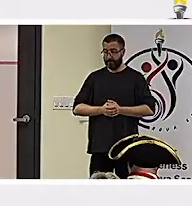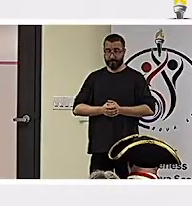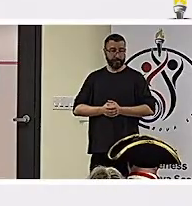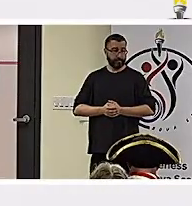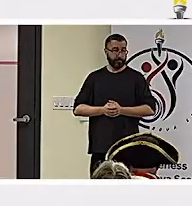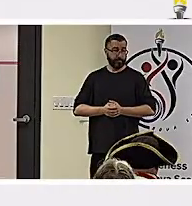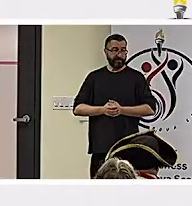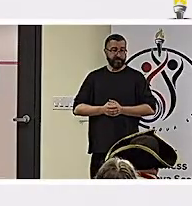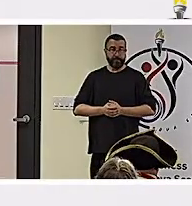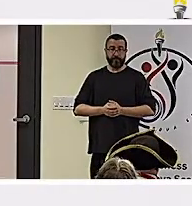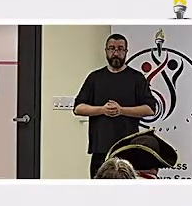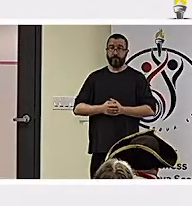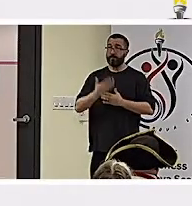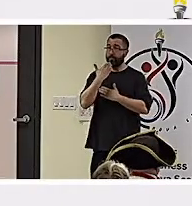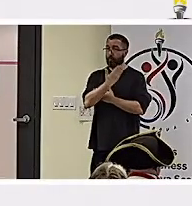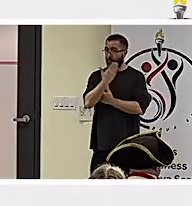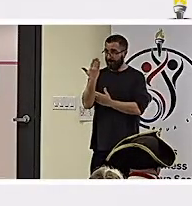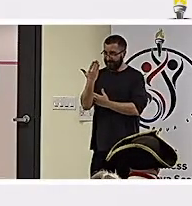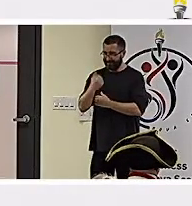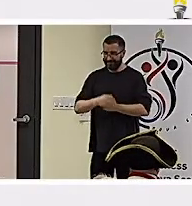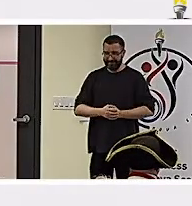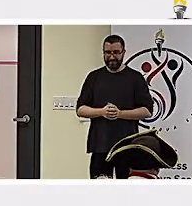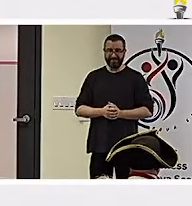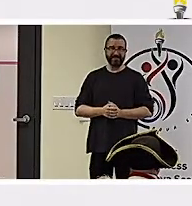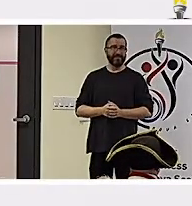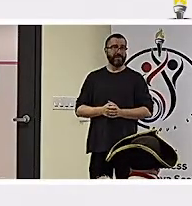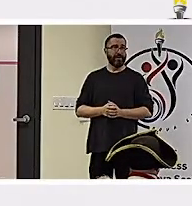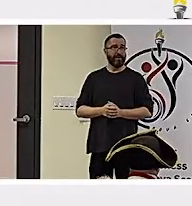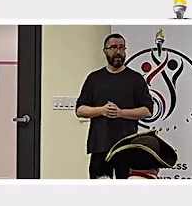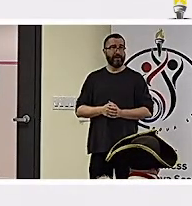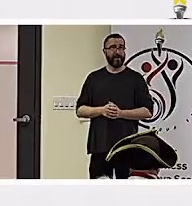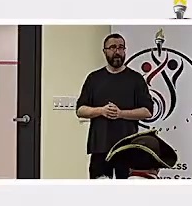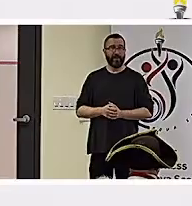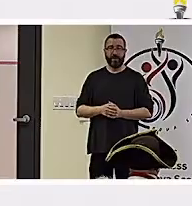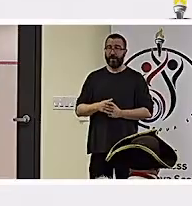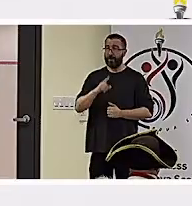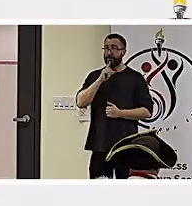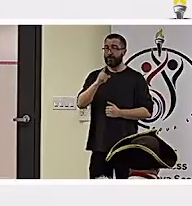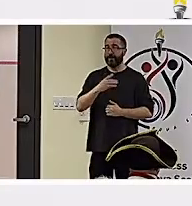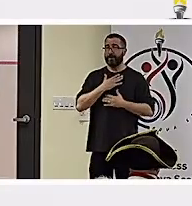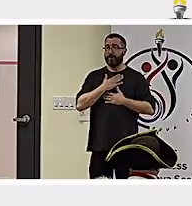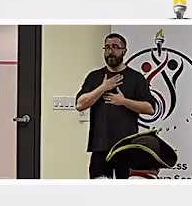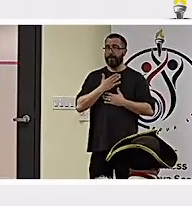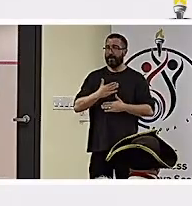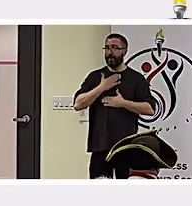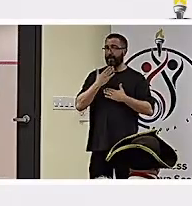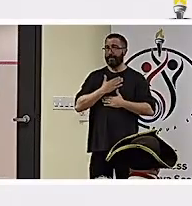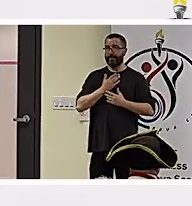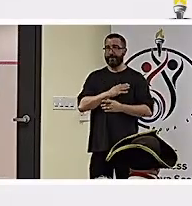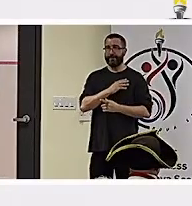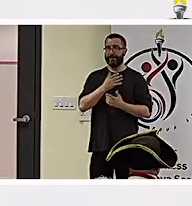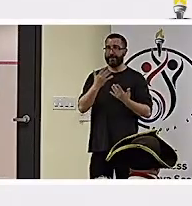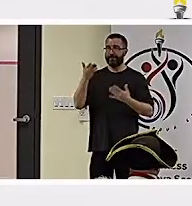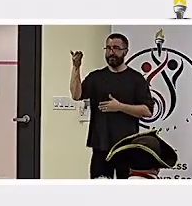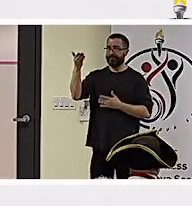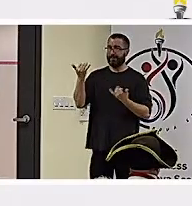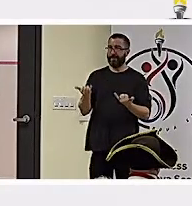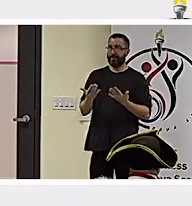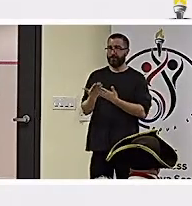Well, good morning, everyone. I am absolutely thrilled to be here with you this